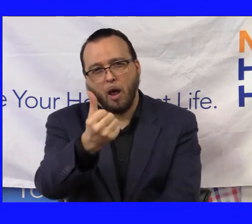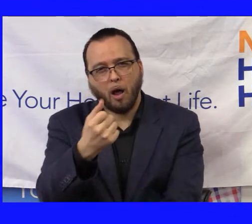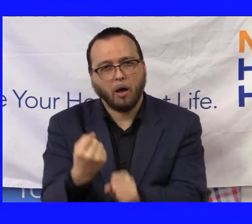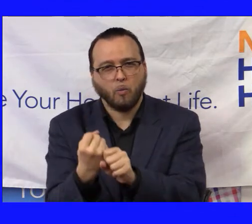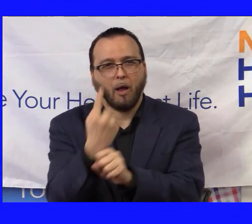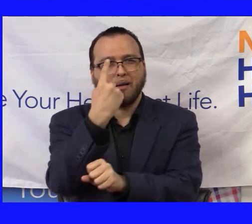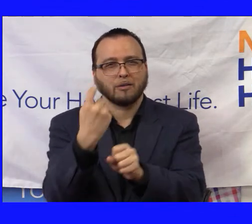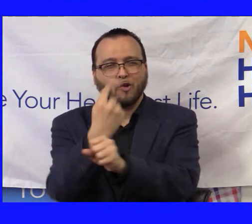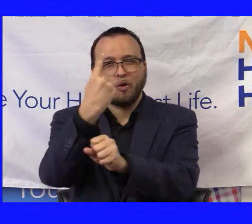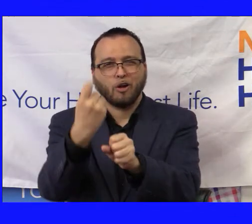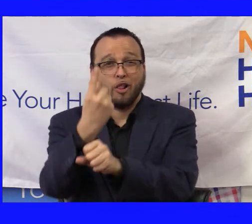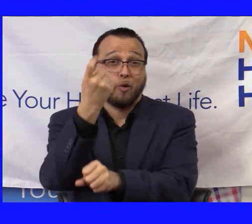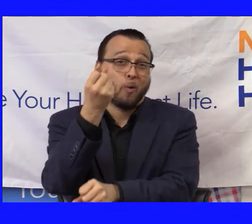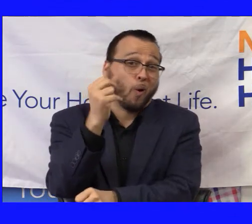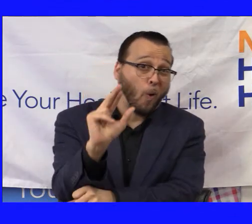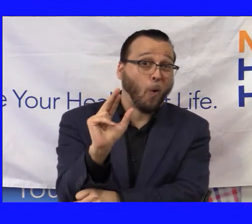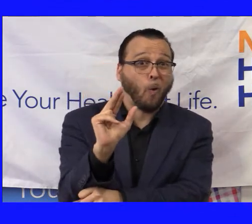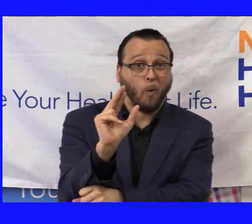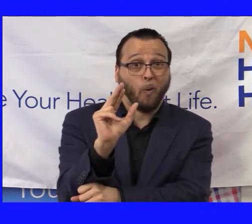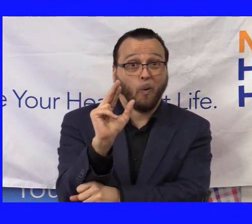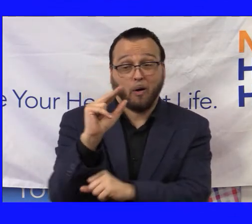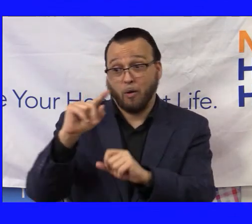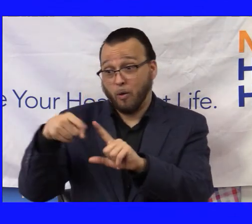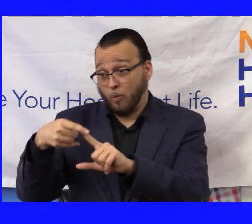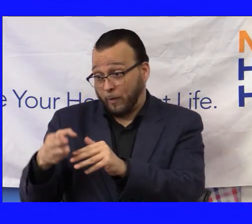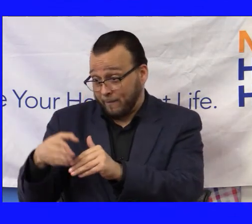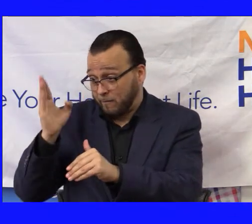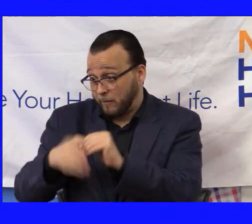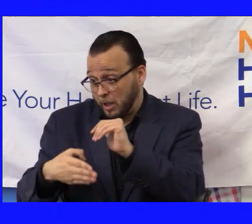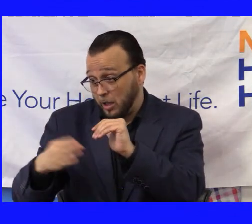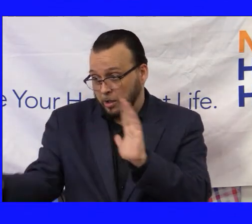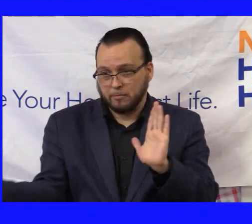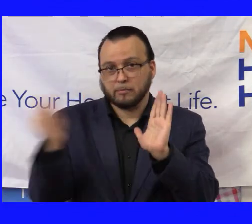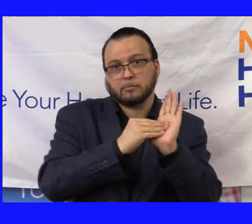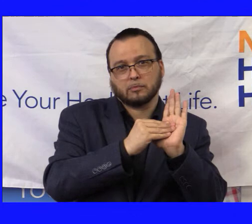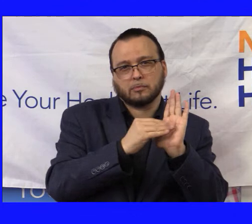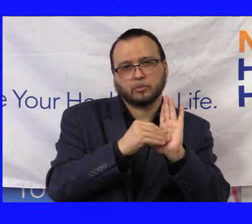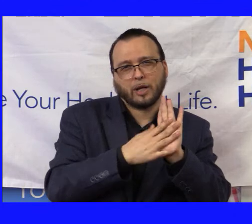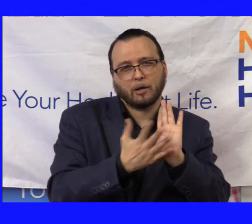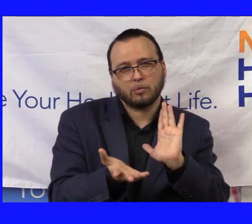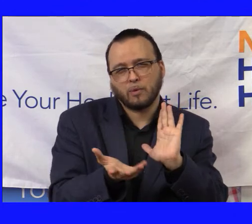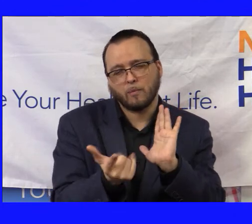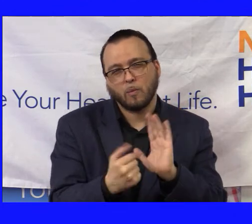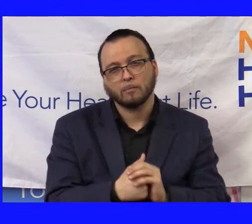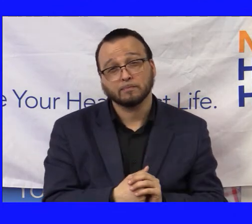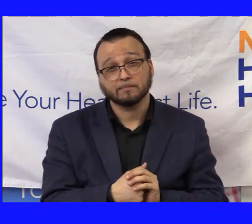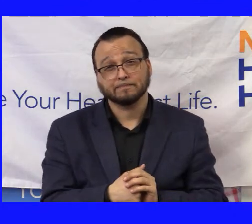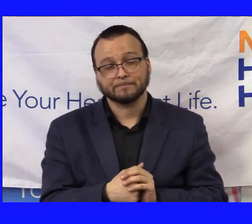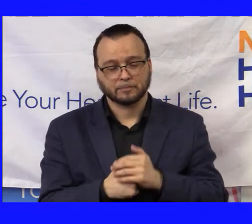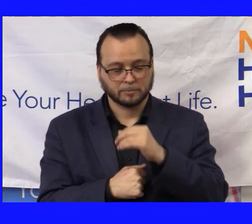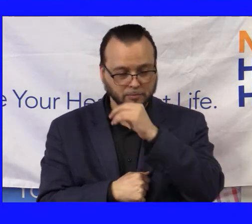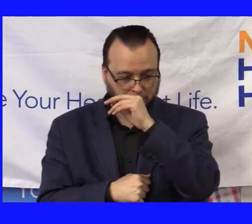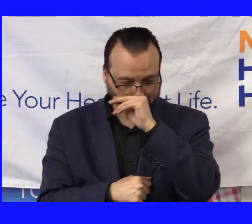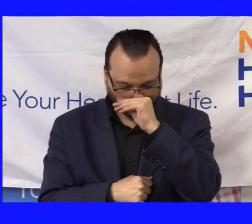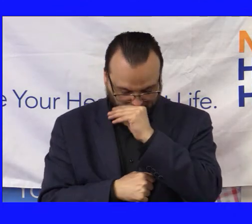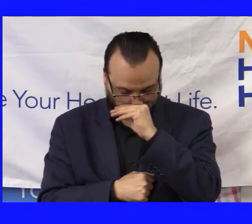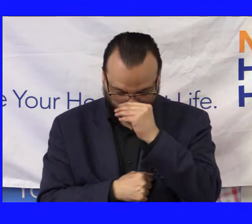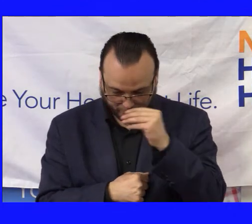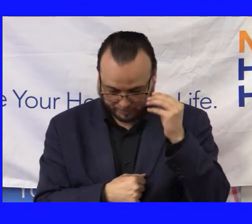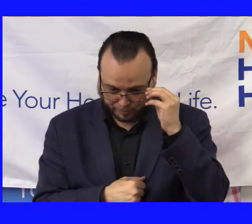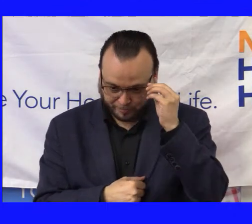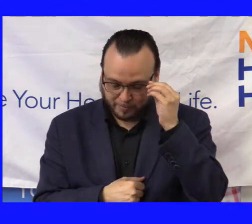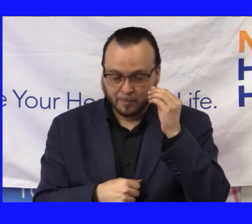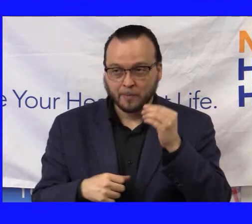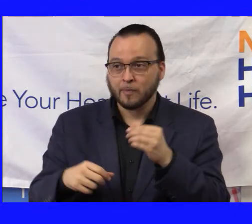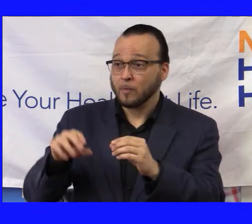a year or in tandem with completion, with full completion. Okay. So if you can get that information to Sally,